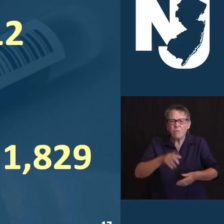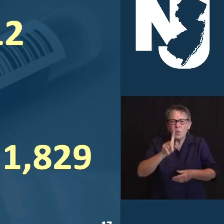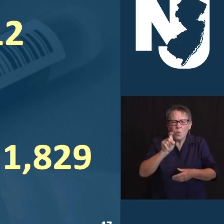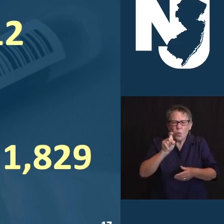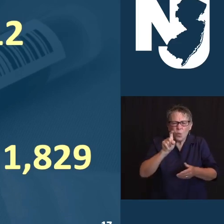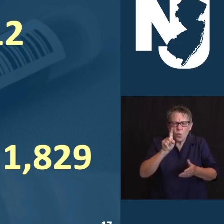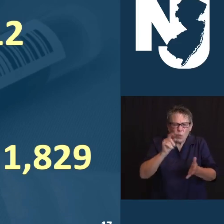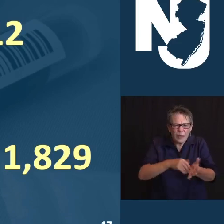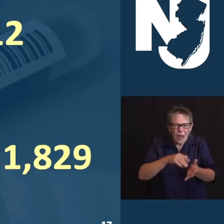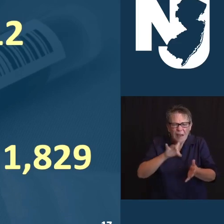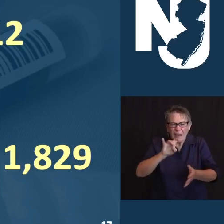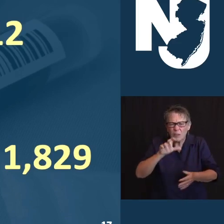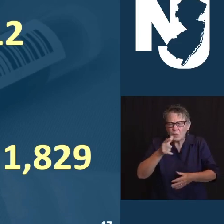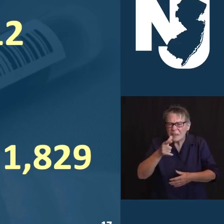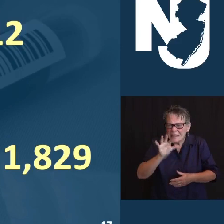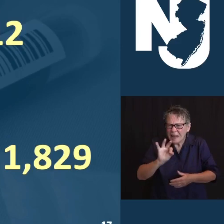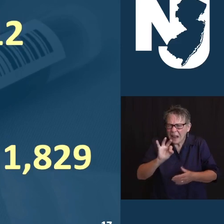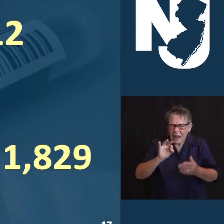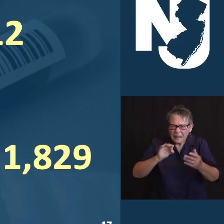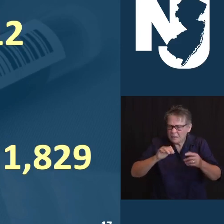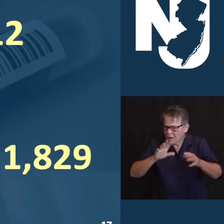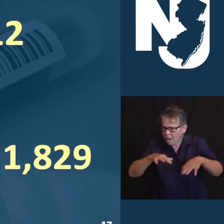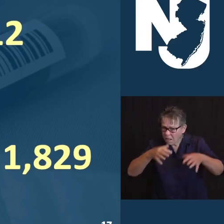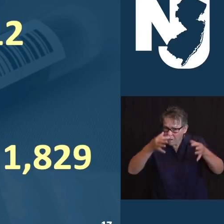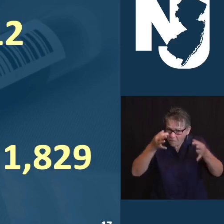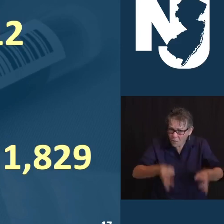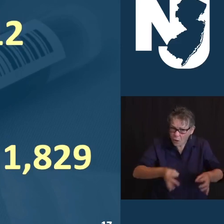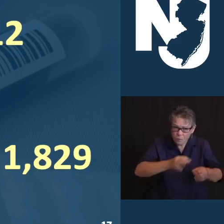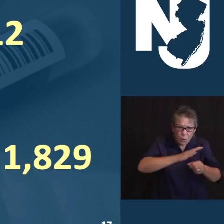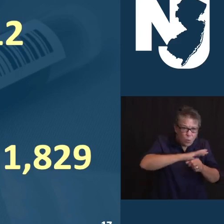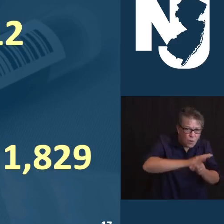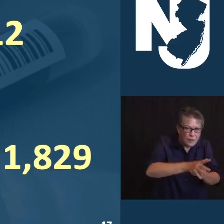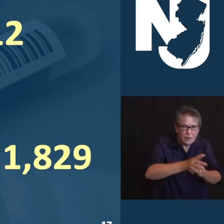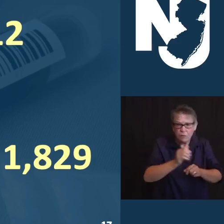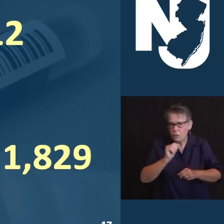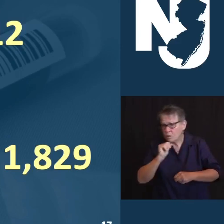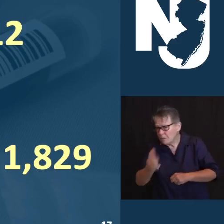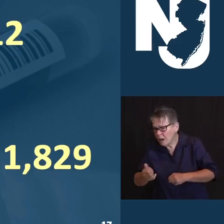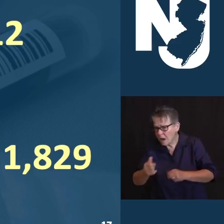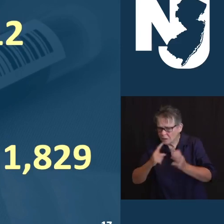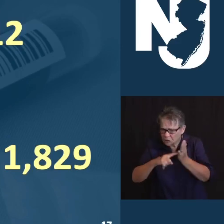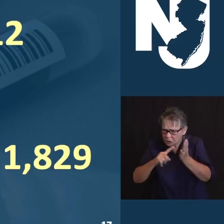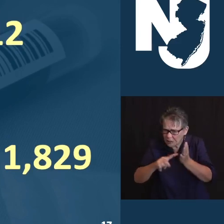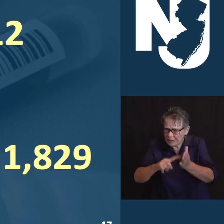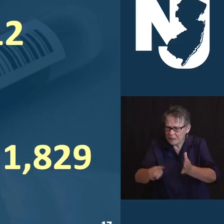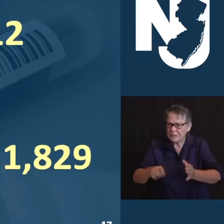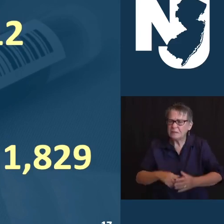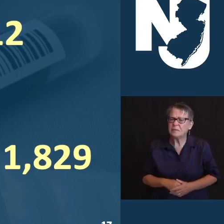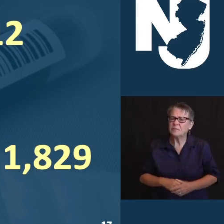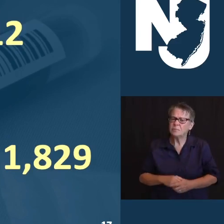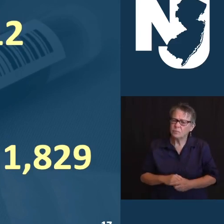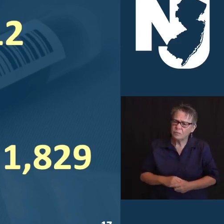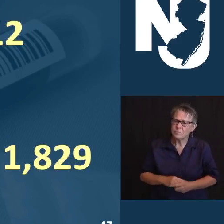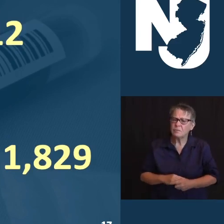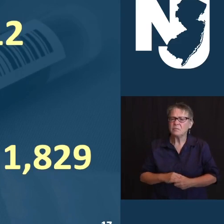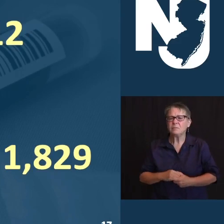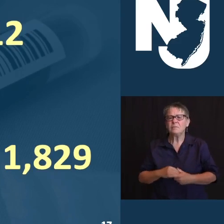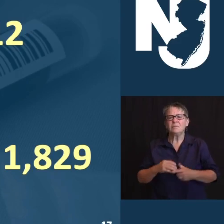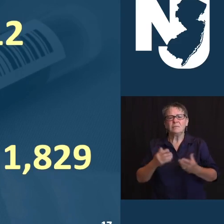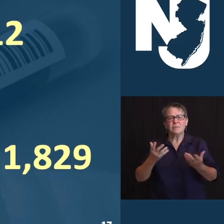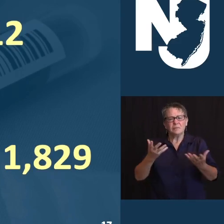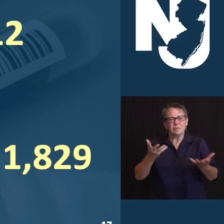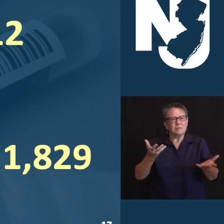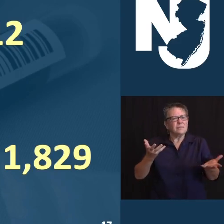1,829. Again, at the risk of apples and oranges, Judy, as you and I do every day, just to give you a sense of the spot reality, our hospitals